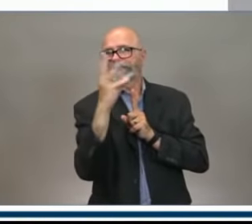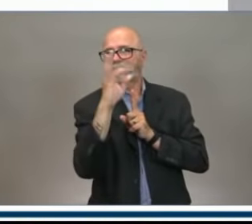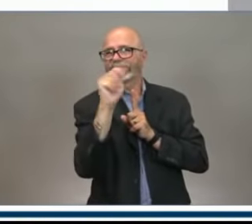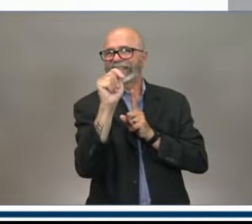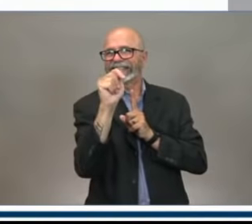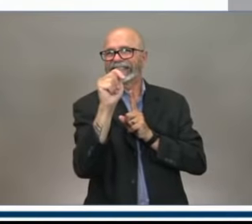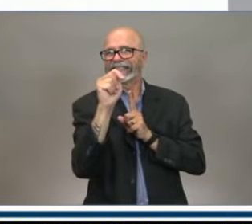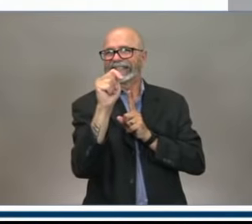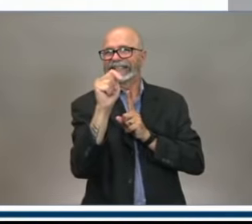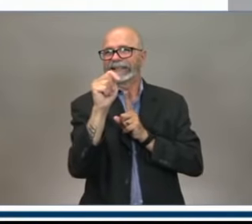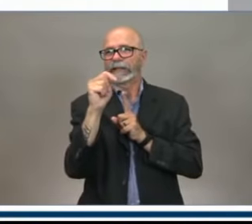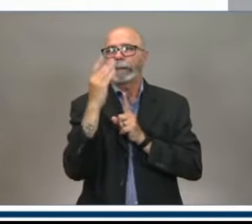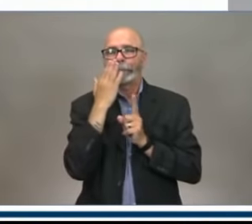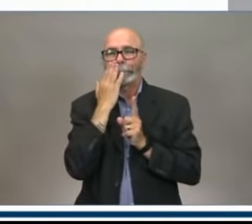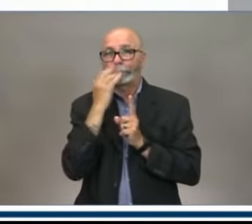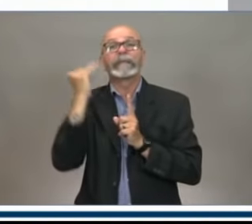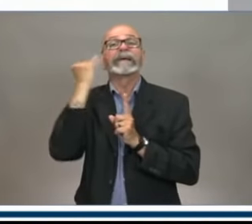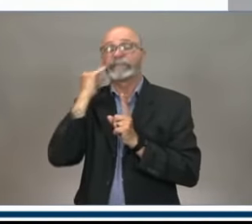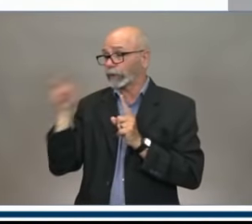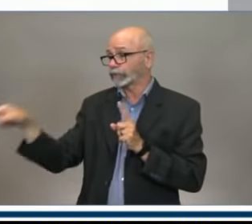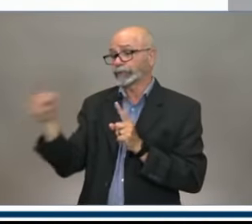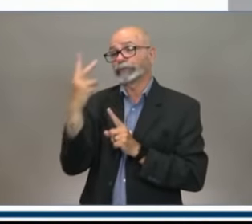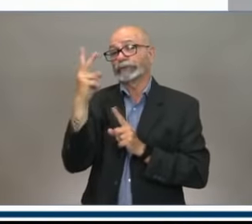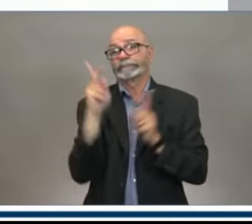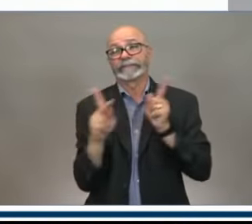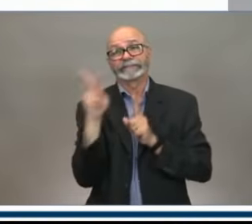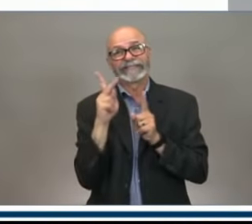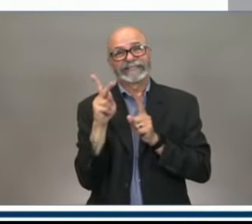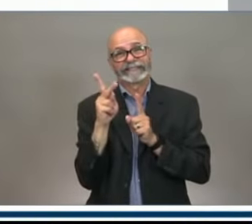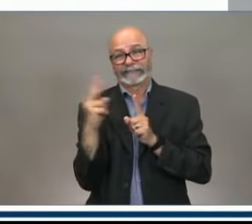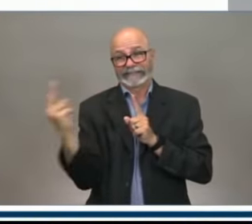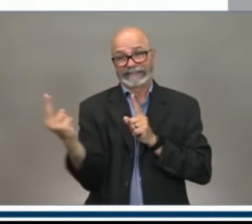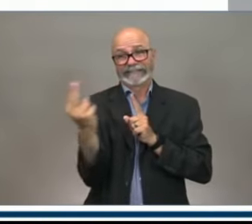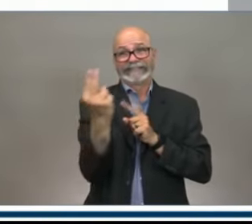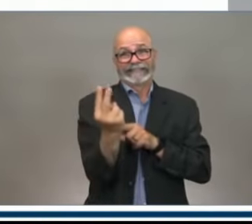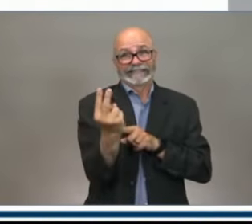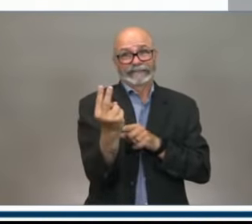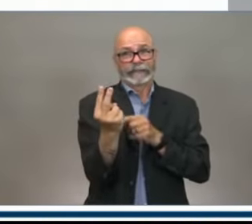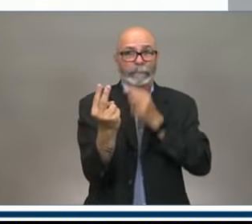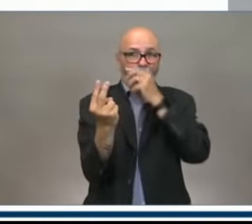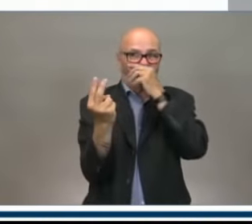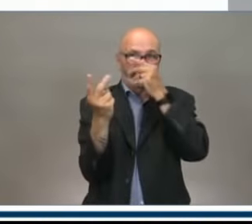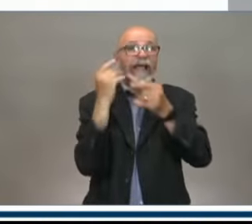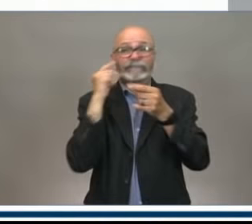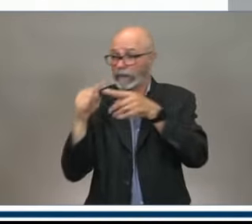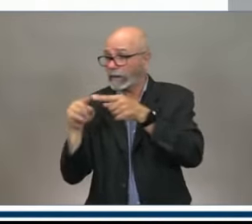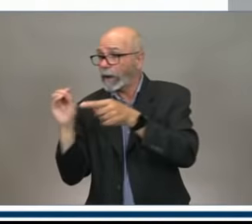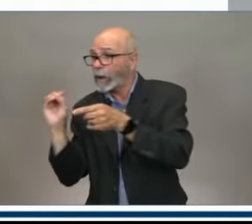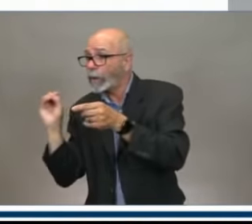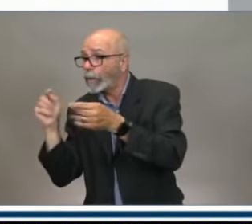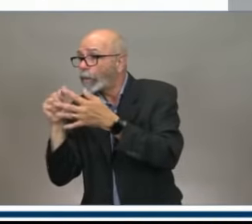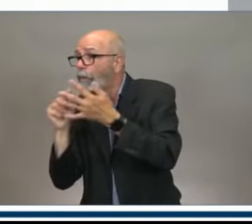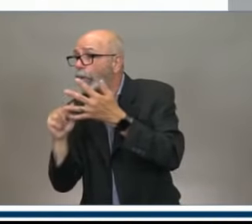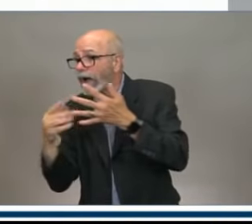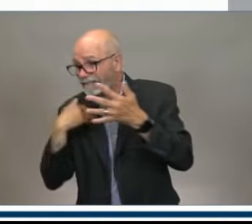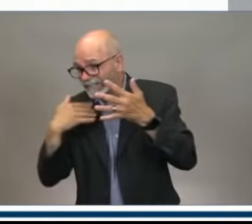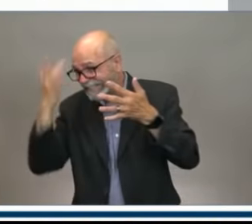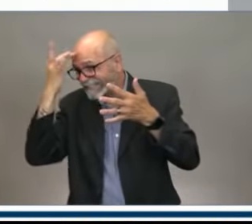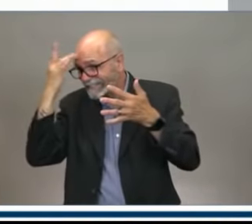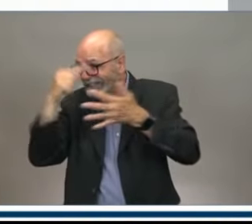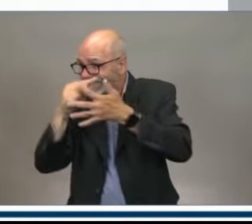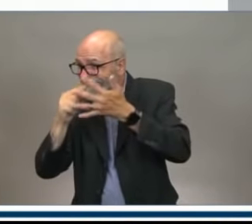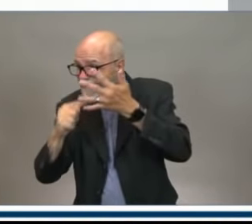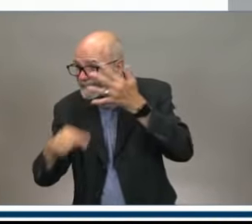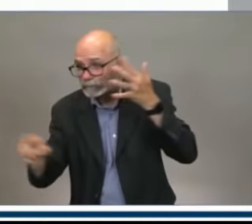will be asked to be screened, so they'll be asked whether they go through the list of symptoms that could be COVID-19, and anybody who